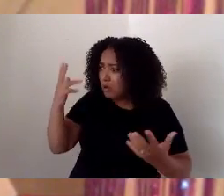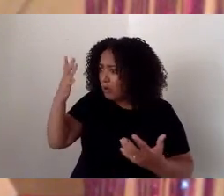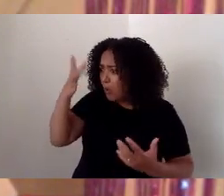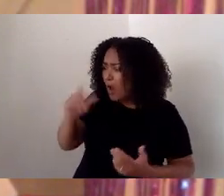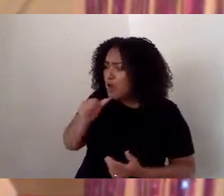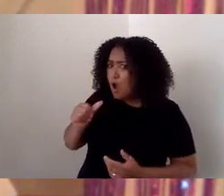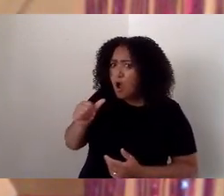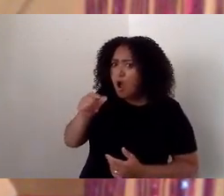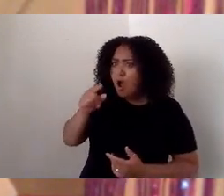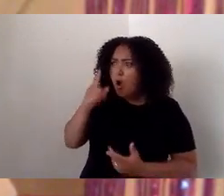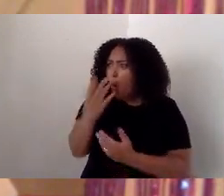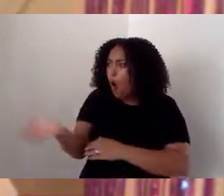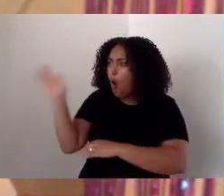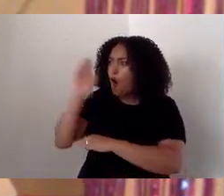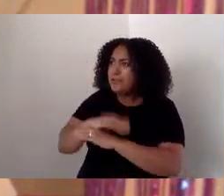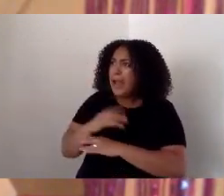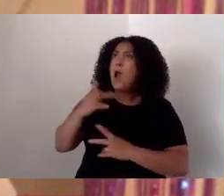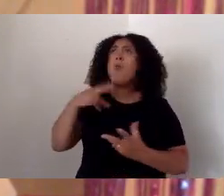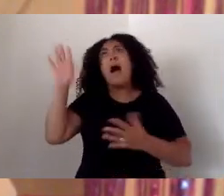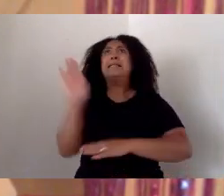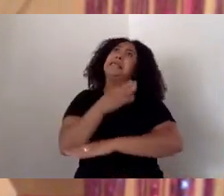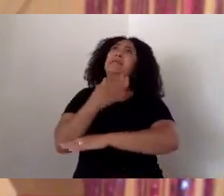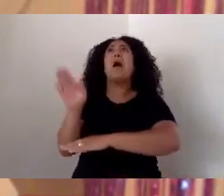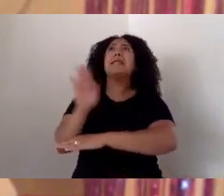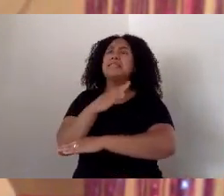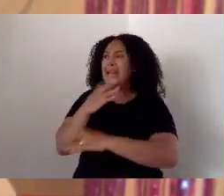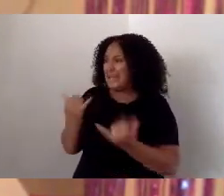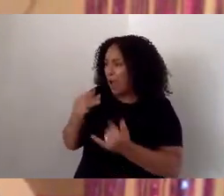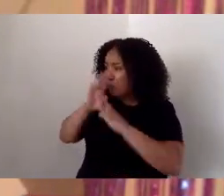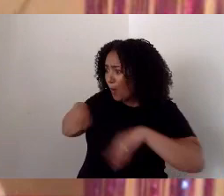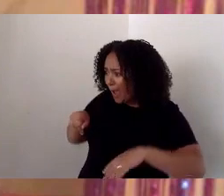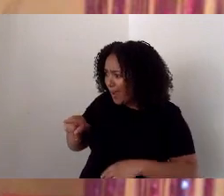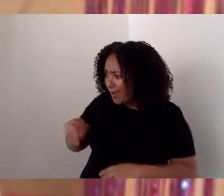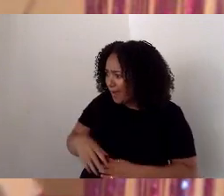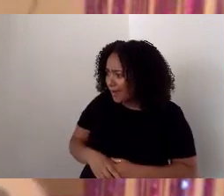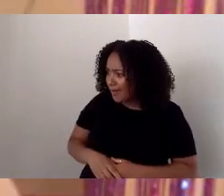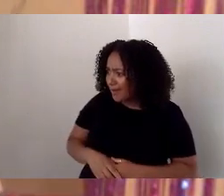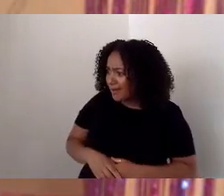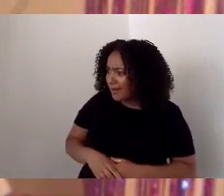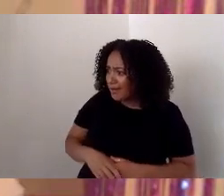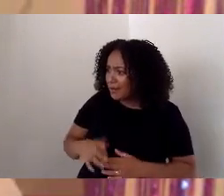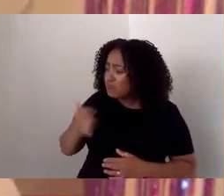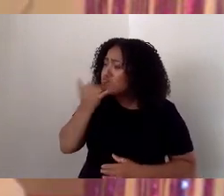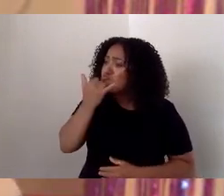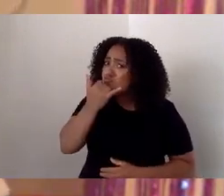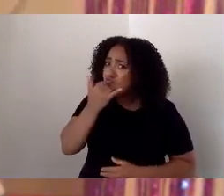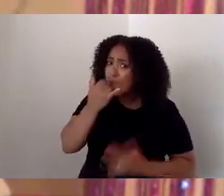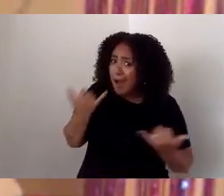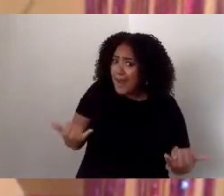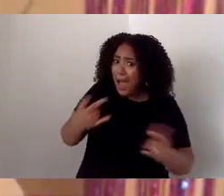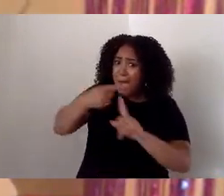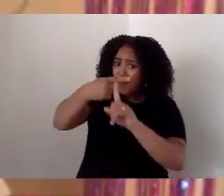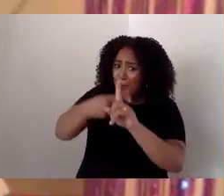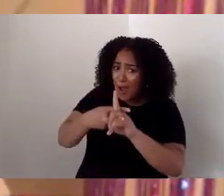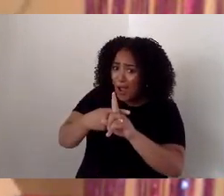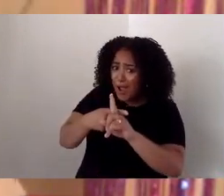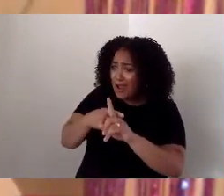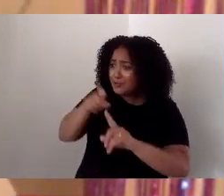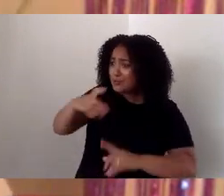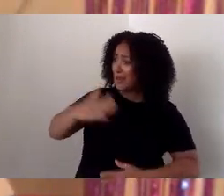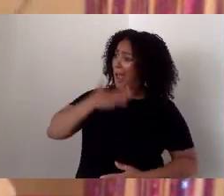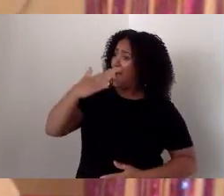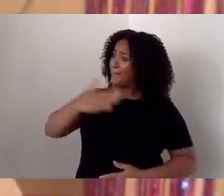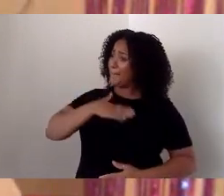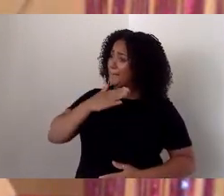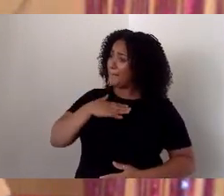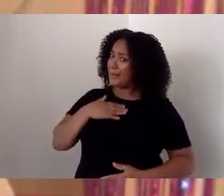day about how you wanted to sing for us. Oh, no. What's wrong? It's Pride, though. You should be happy. Do you want to tell me